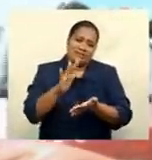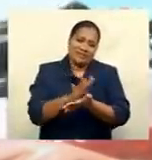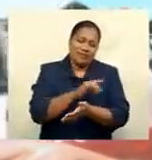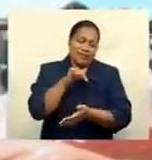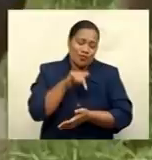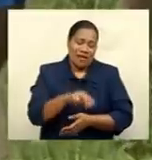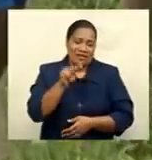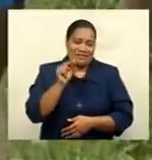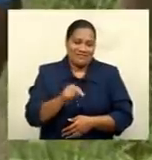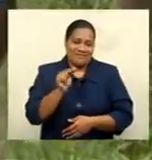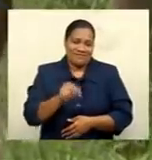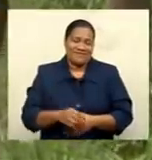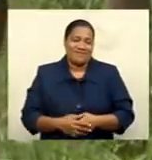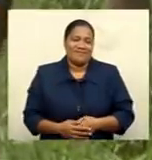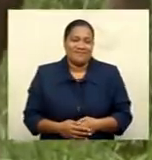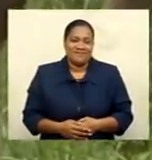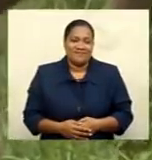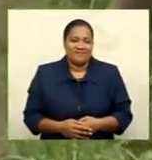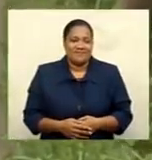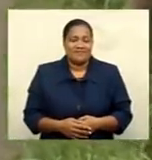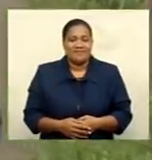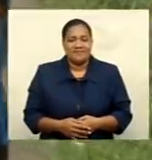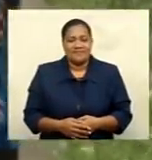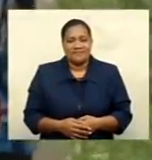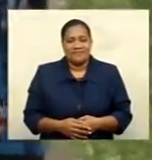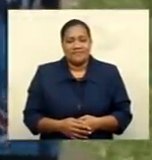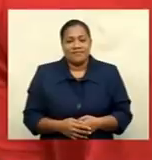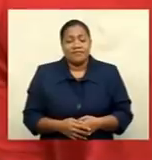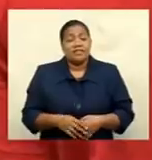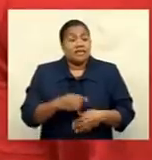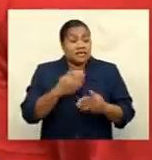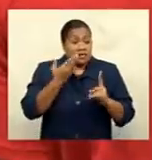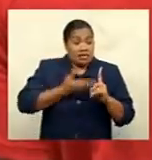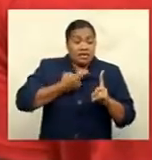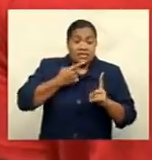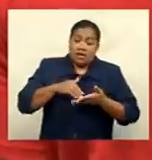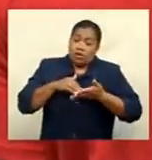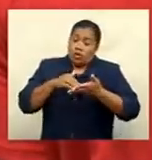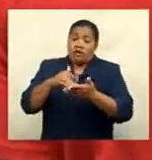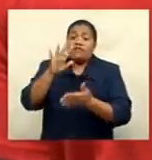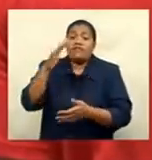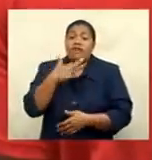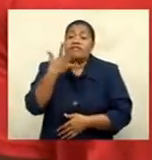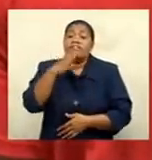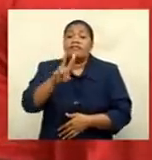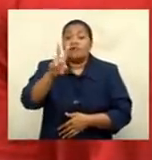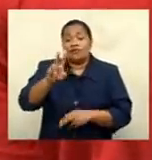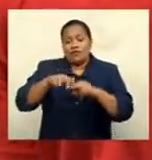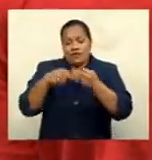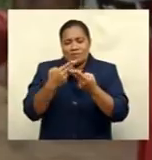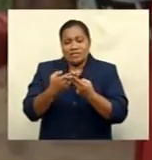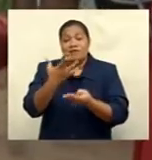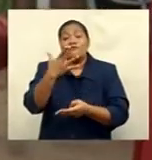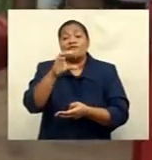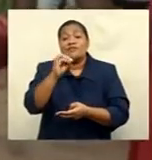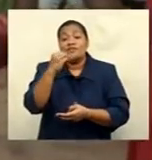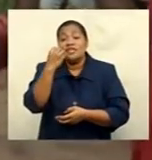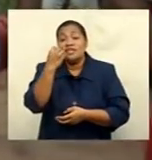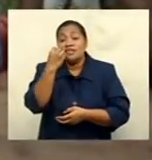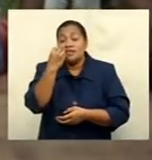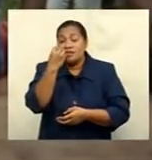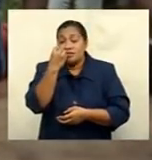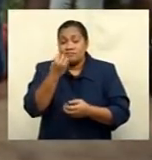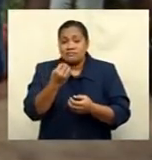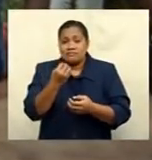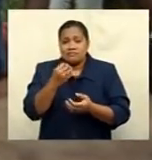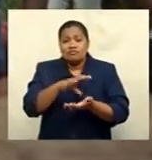need. Lingam says they've assisted 552 families with $50 food packs, amounting to